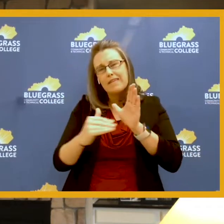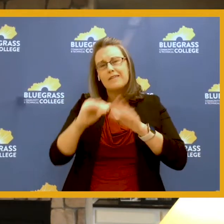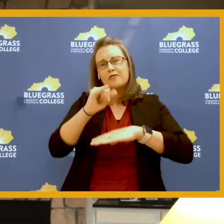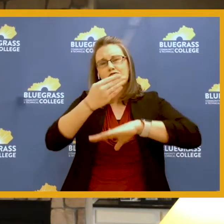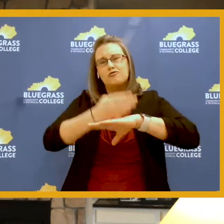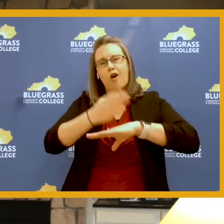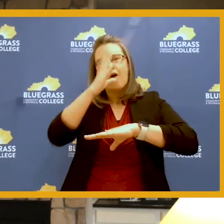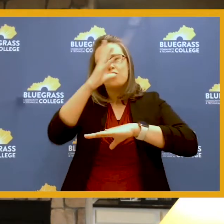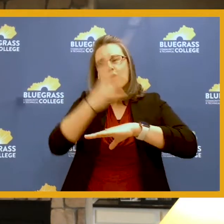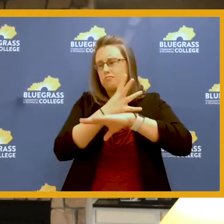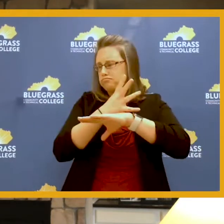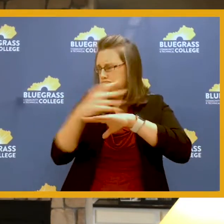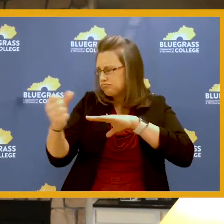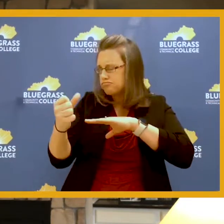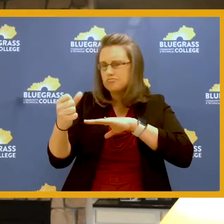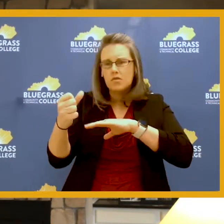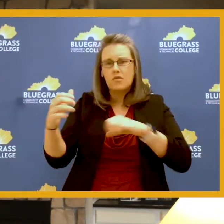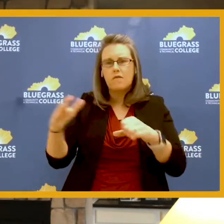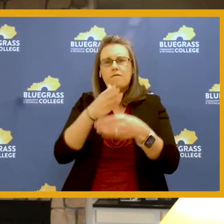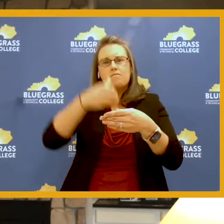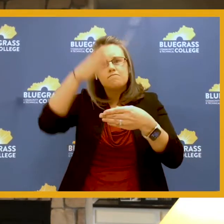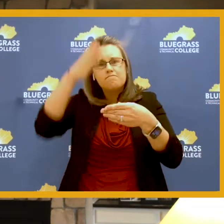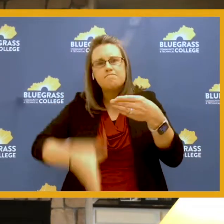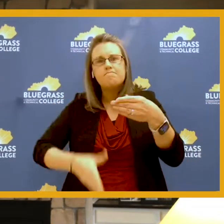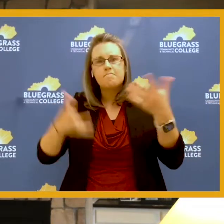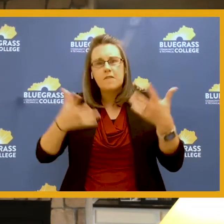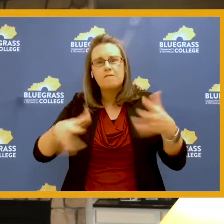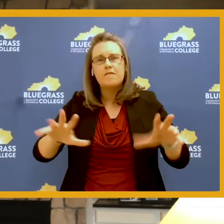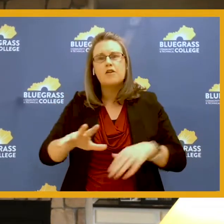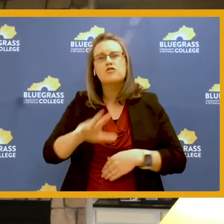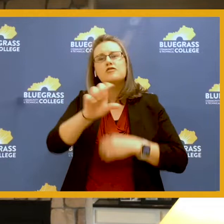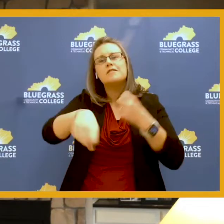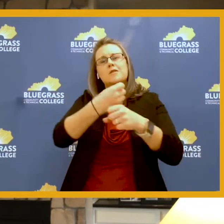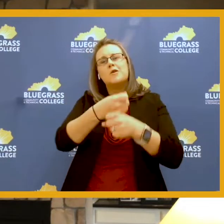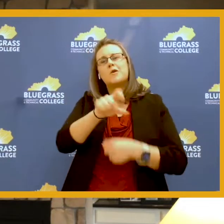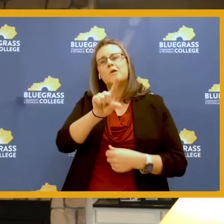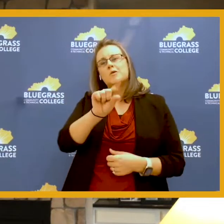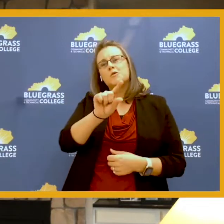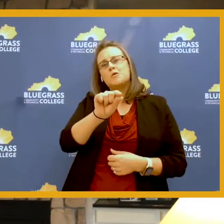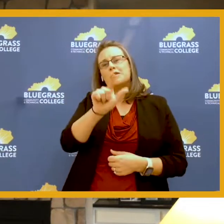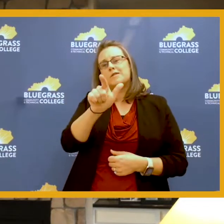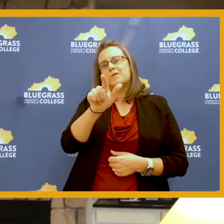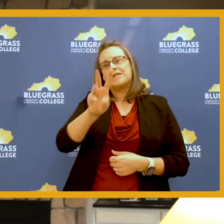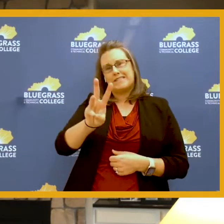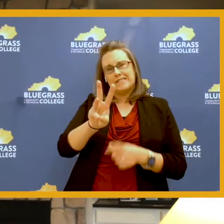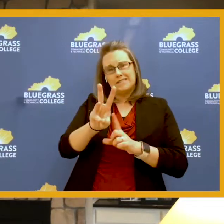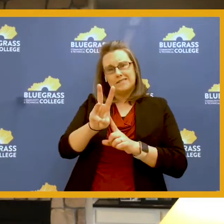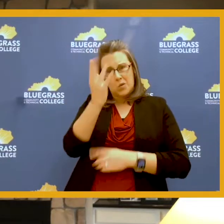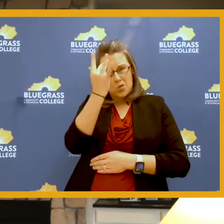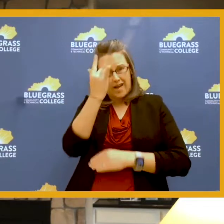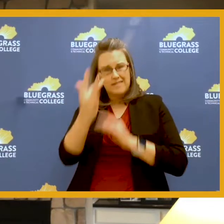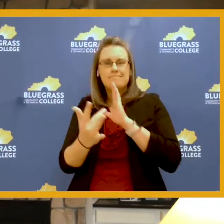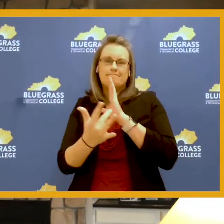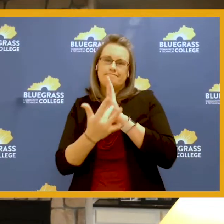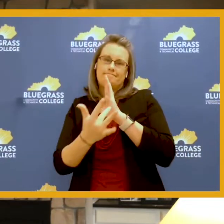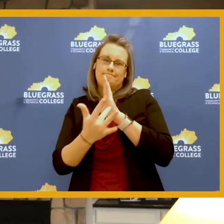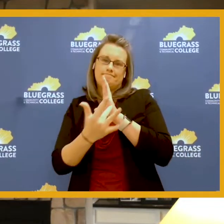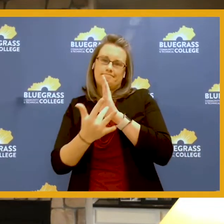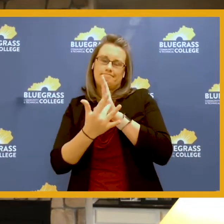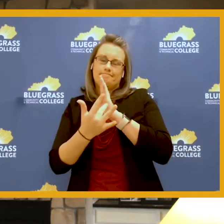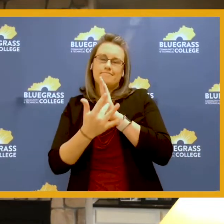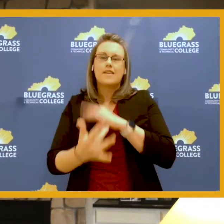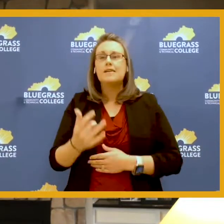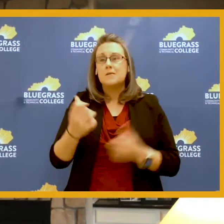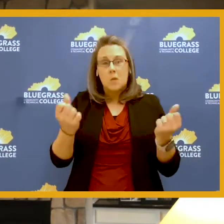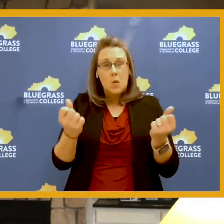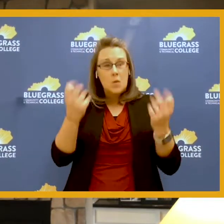jobs vanish completely by the year 2026. And this is due mainly to technology. And this is